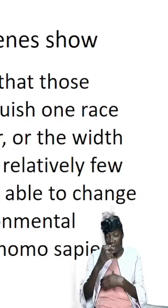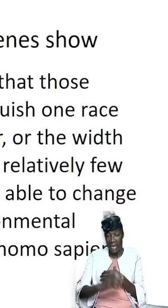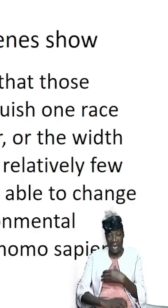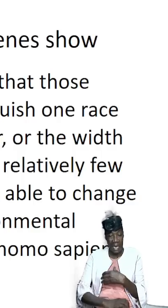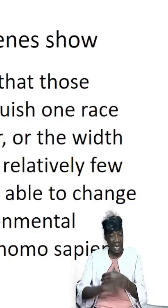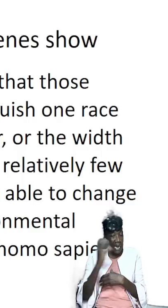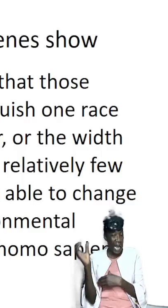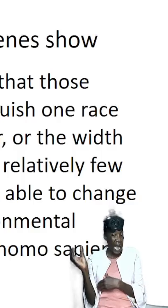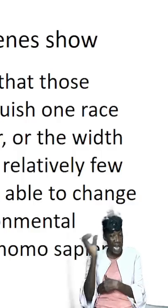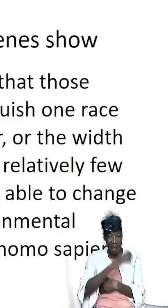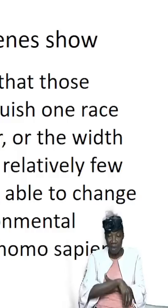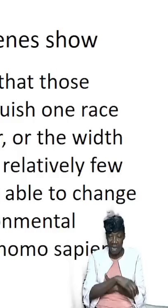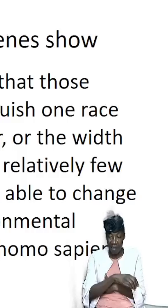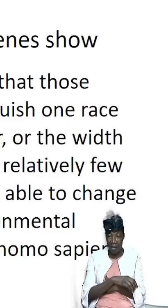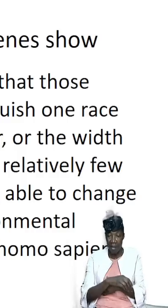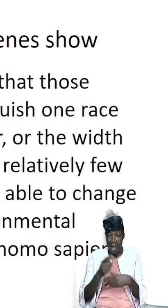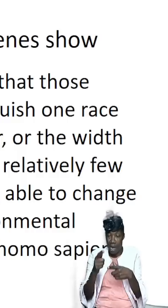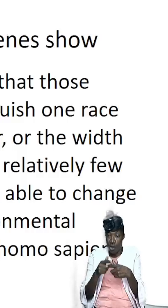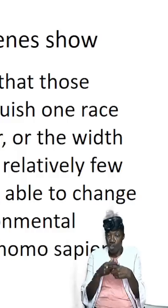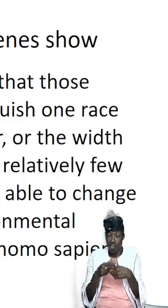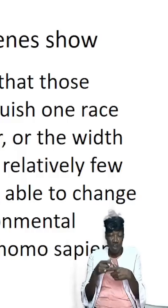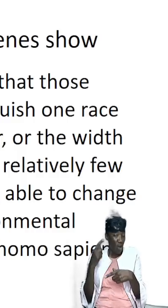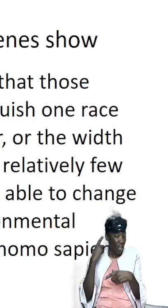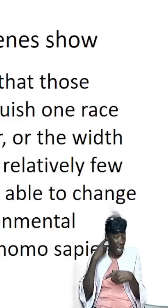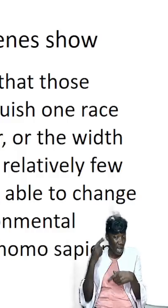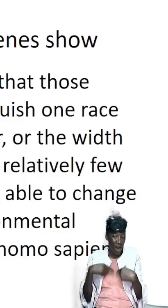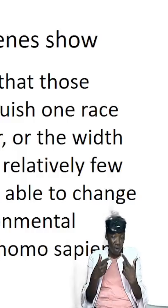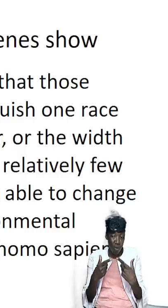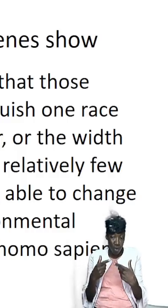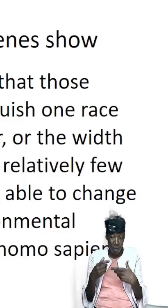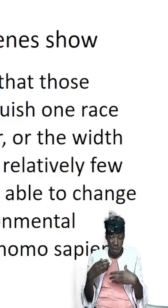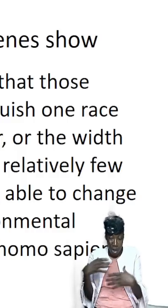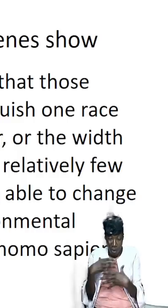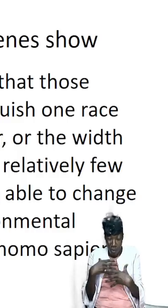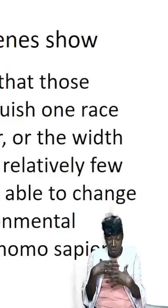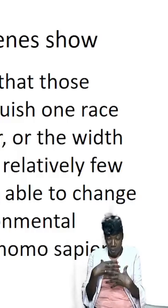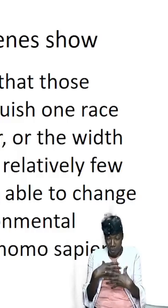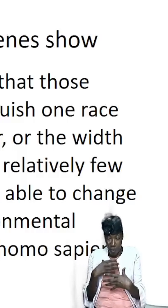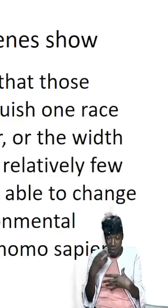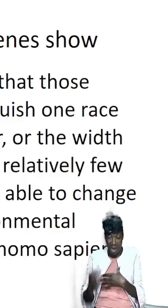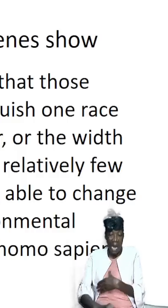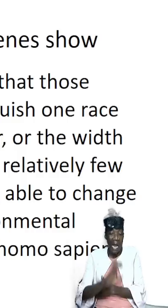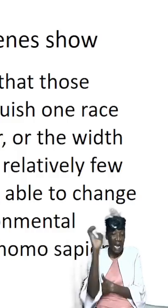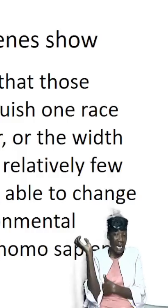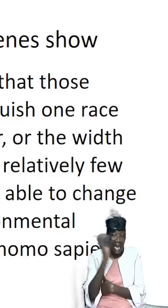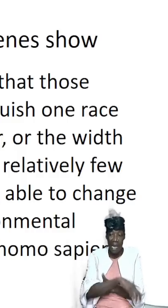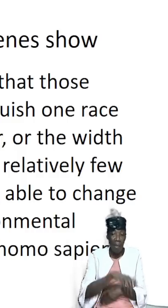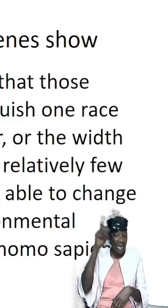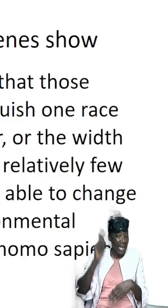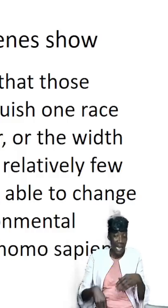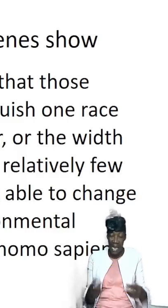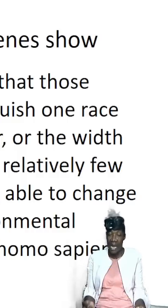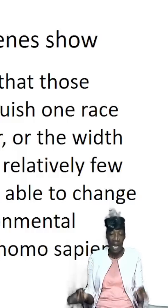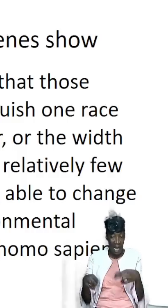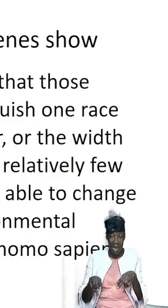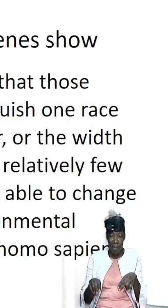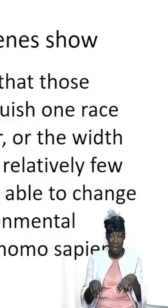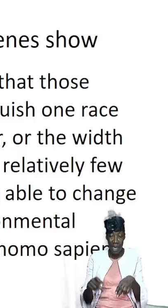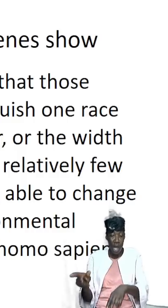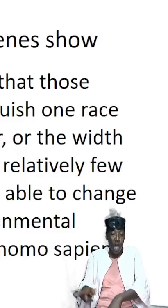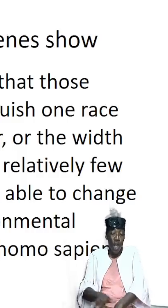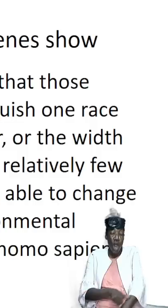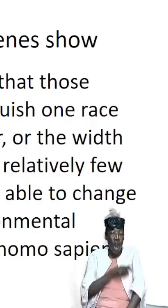cold climates, they're not going to make it. They're dying out. And that would have been what was happening then. So that the longer hair people were the ones settling